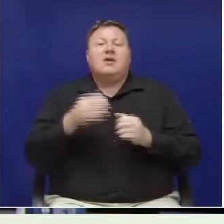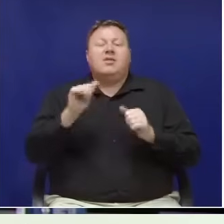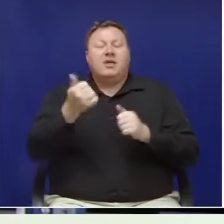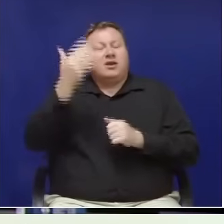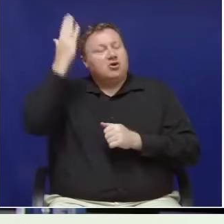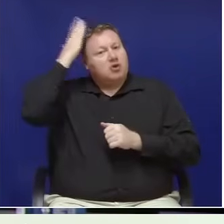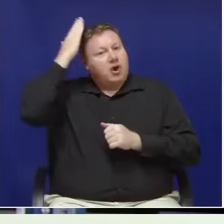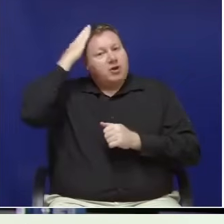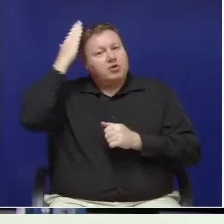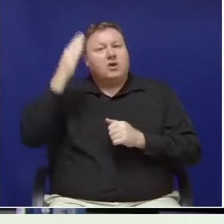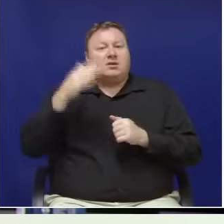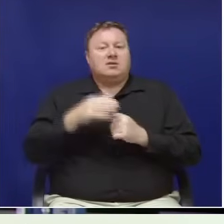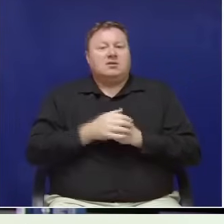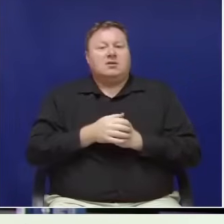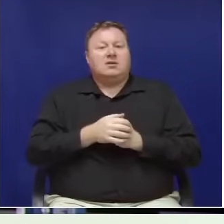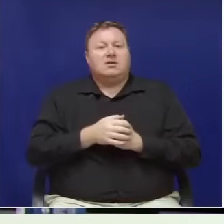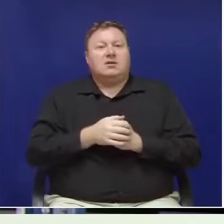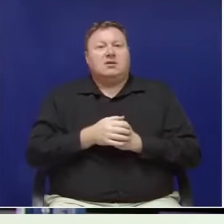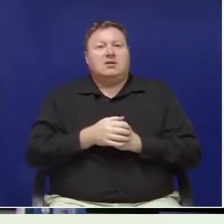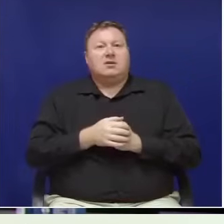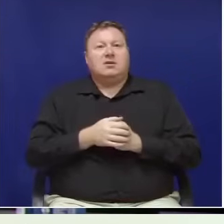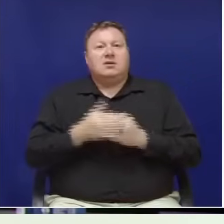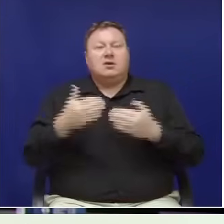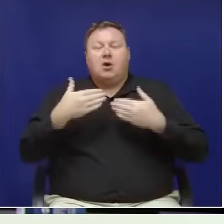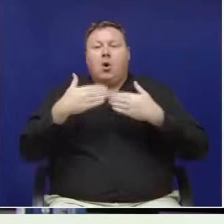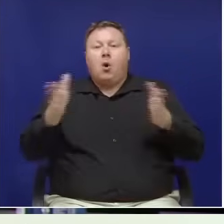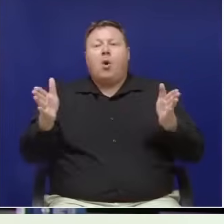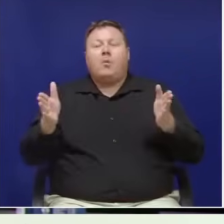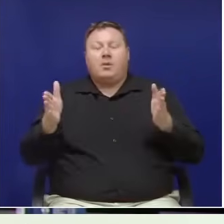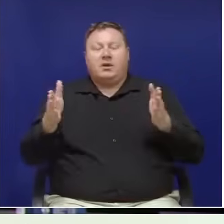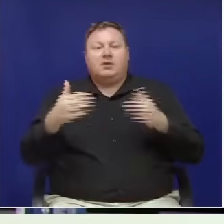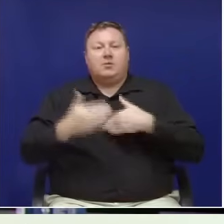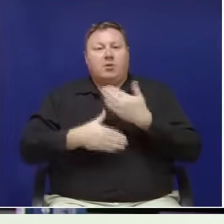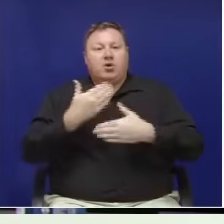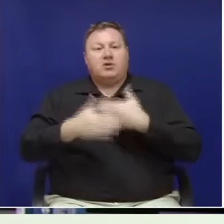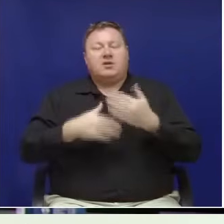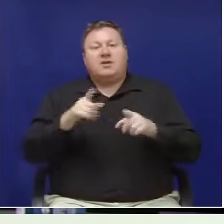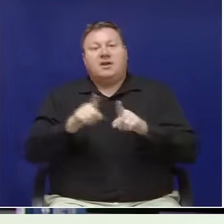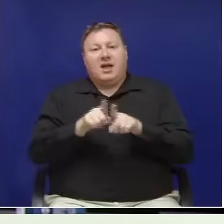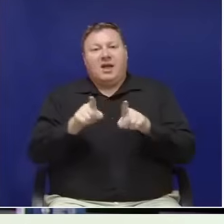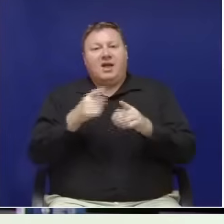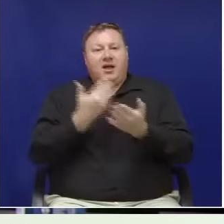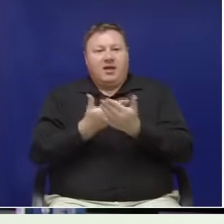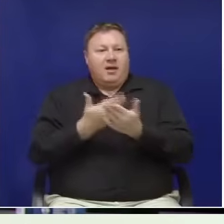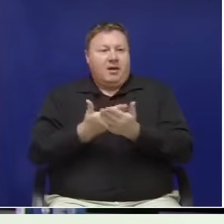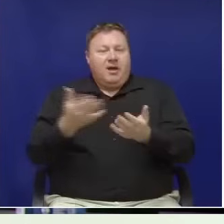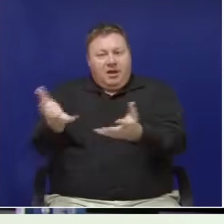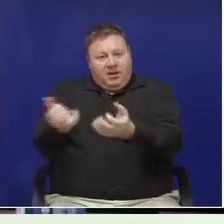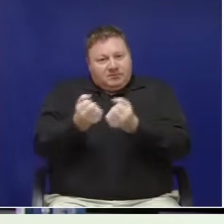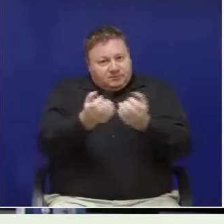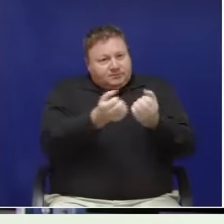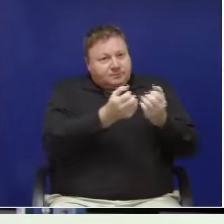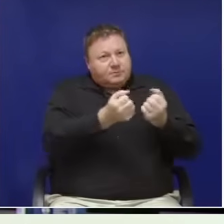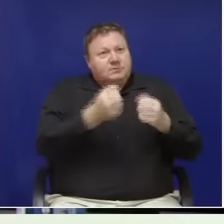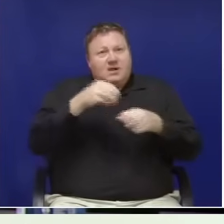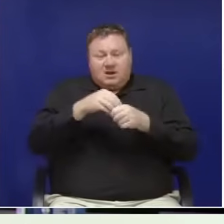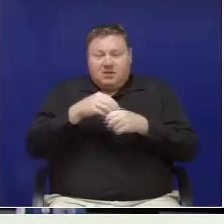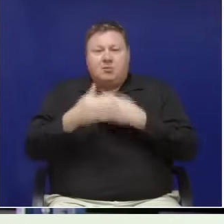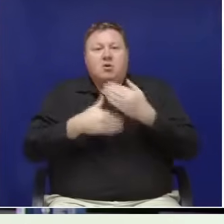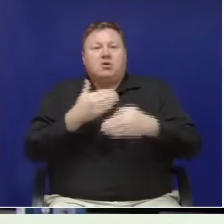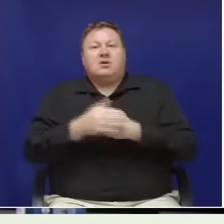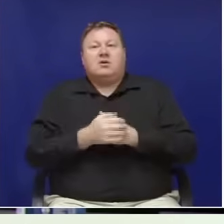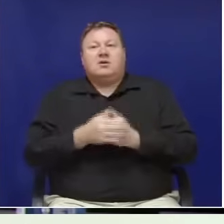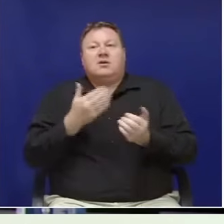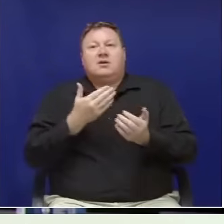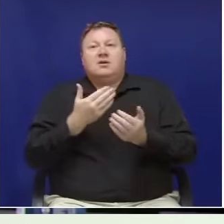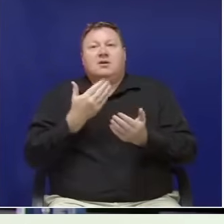who have graduated. We open the process through SASITA so that they can be absorbed fully. And once they are done, they are able to be